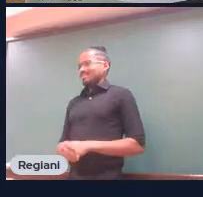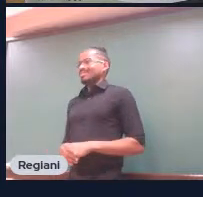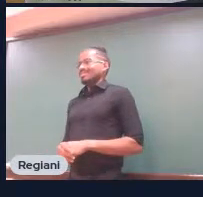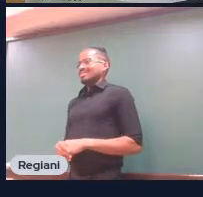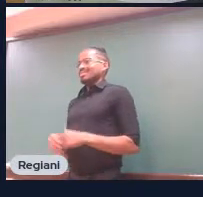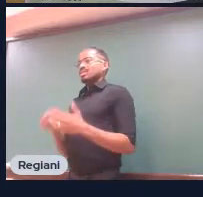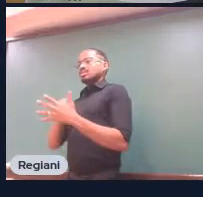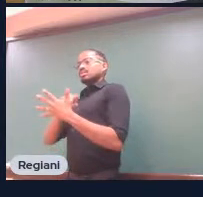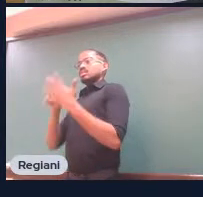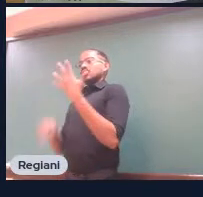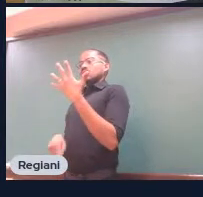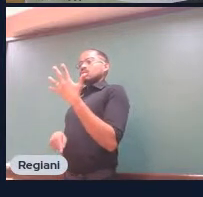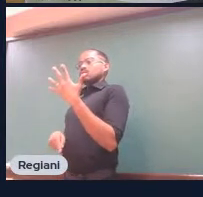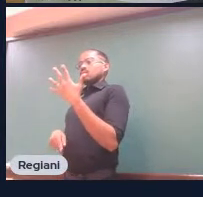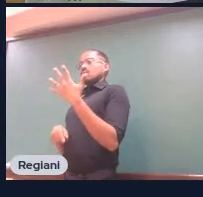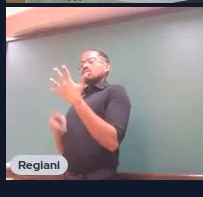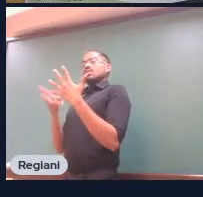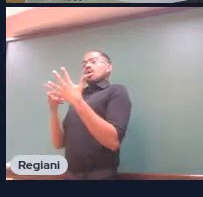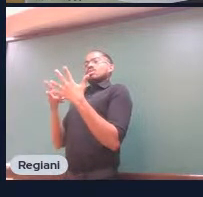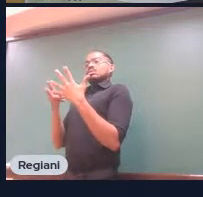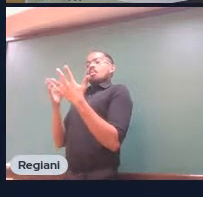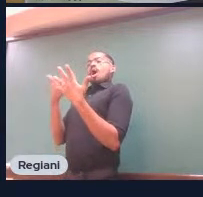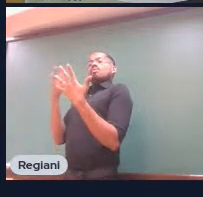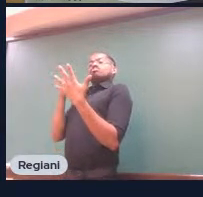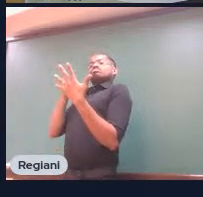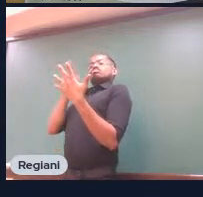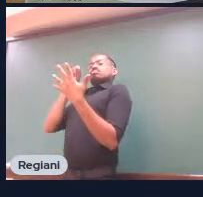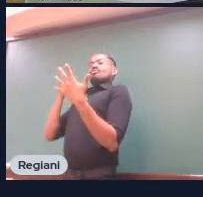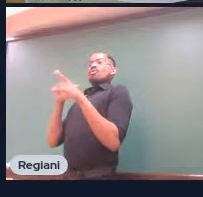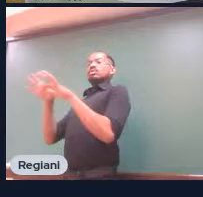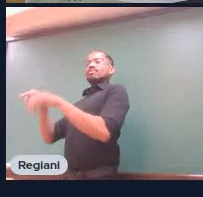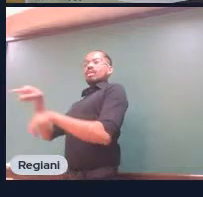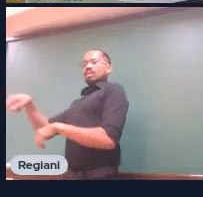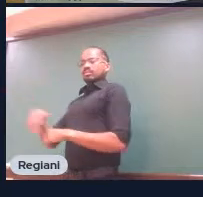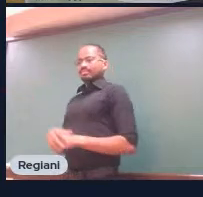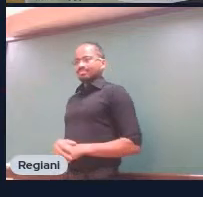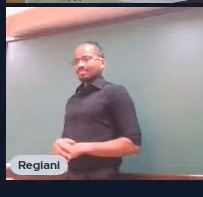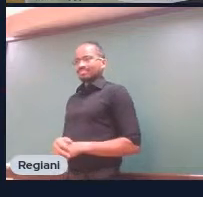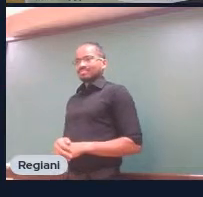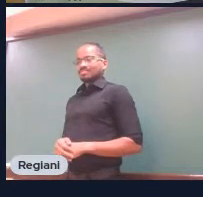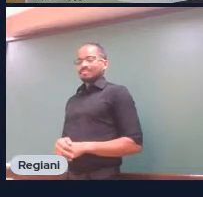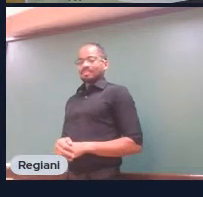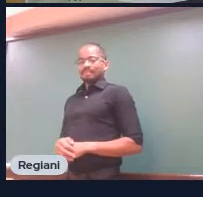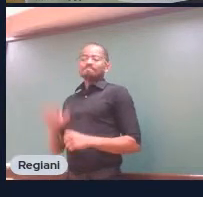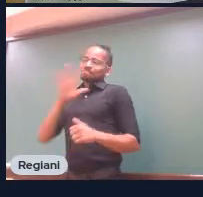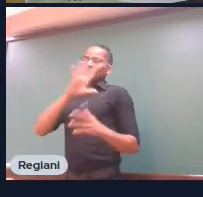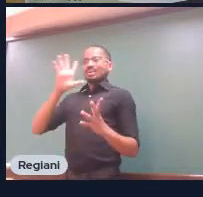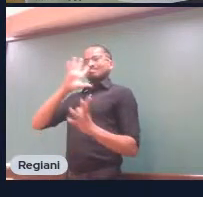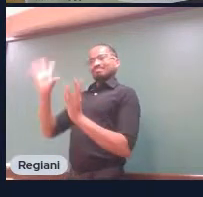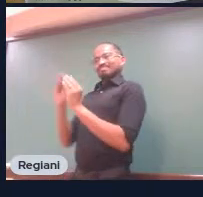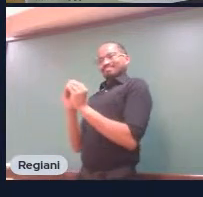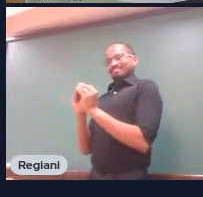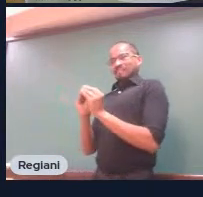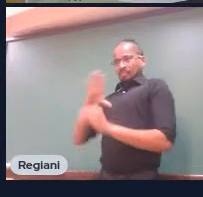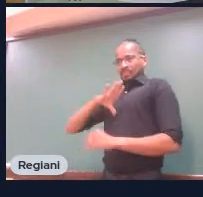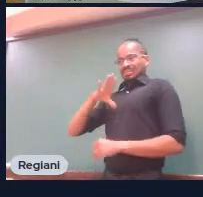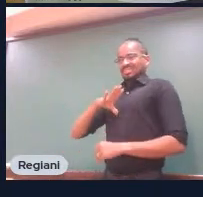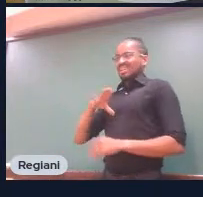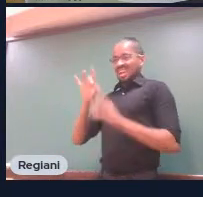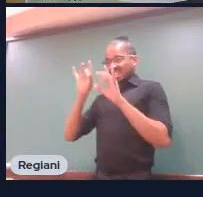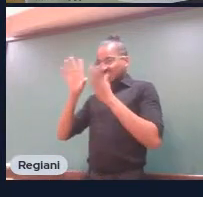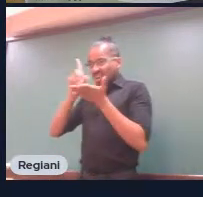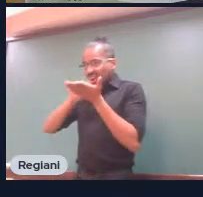Ok, então a questão não é apenas ter uma revista acadêmica científica. A questão é